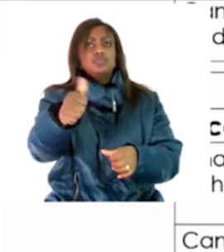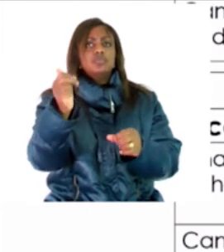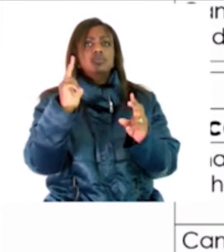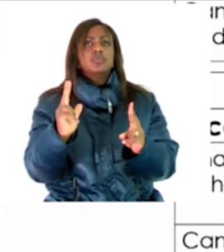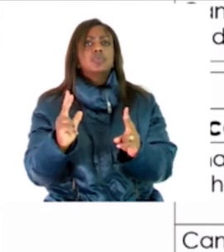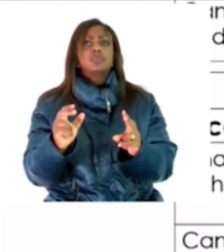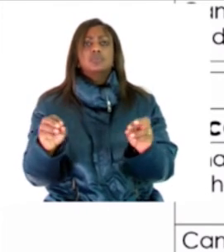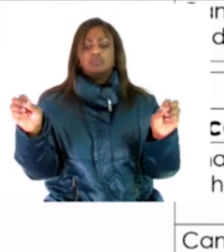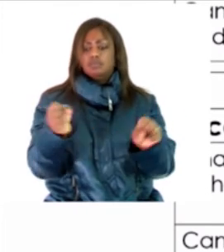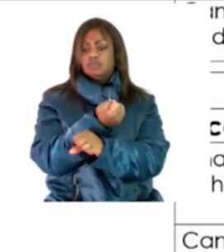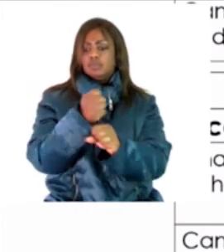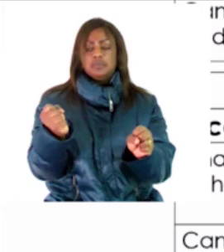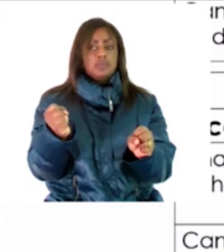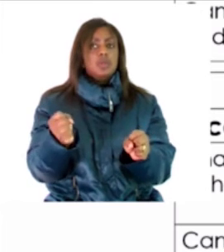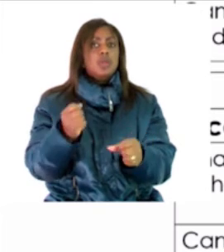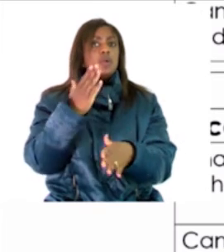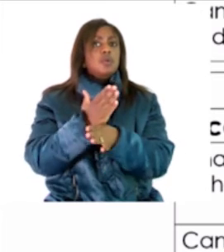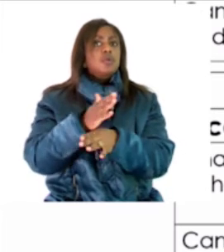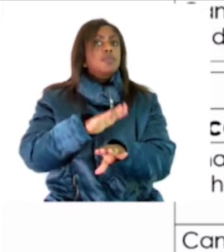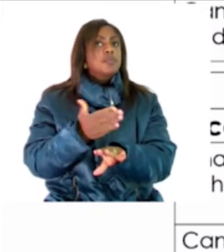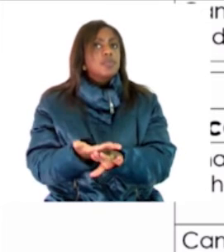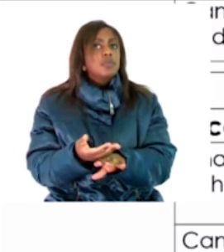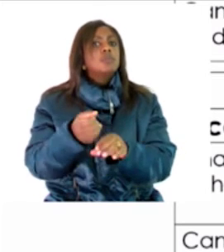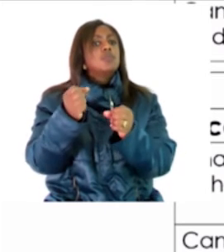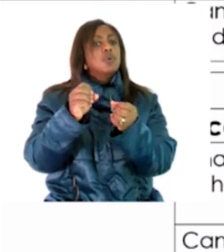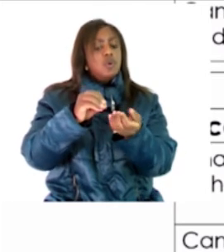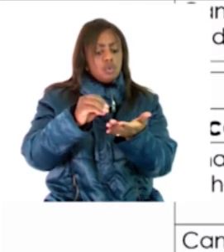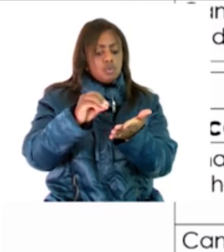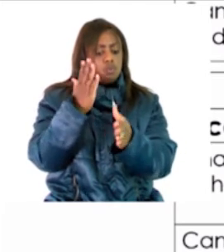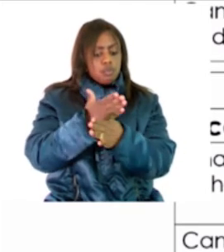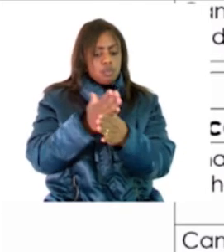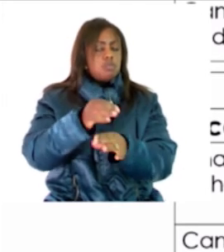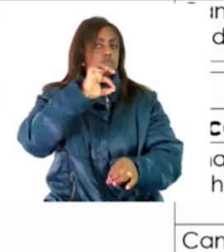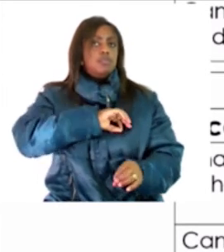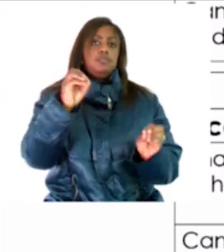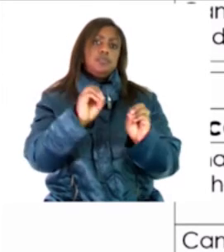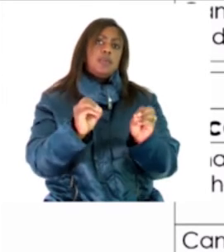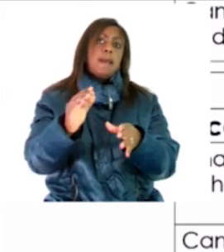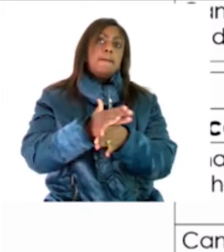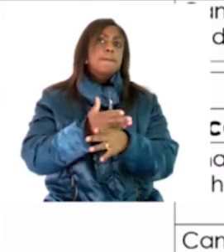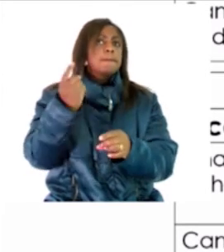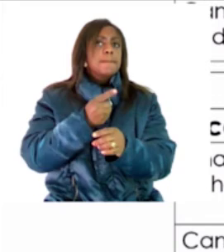you'll end up losing your job and can even lead to breakdown of the family. So